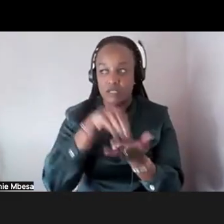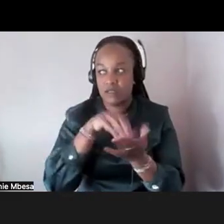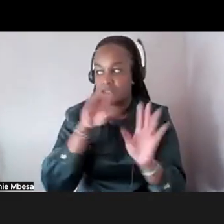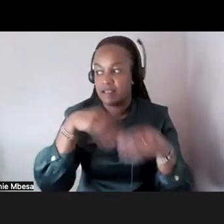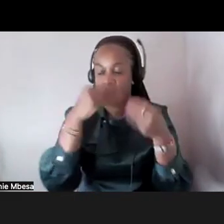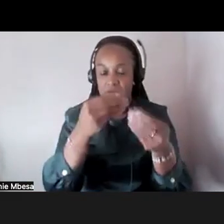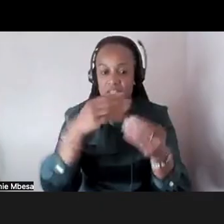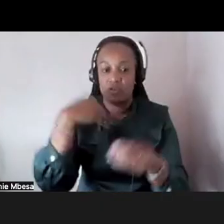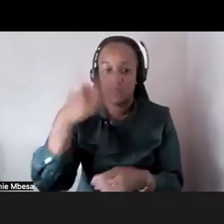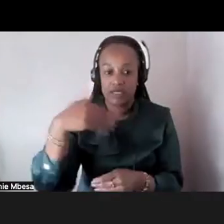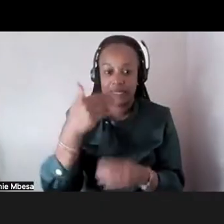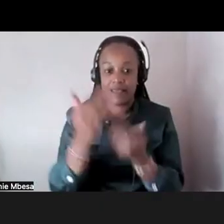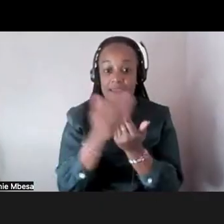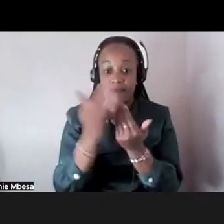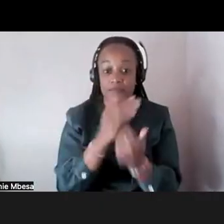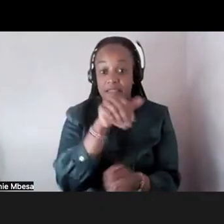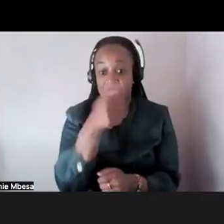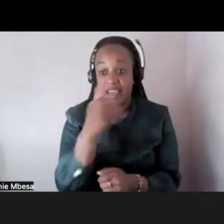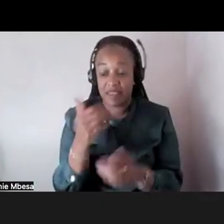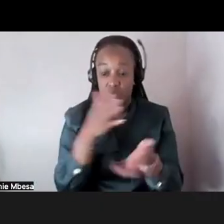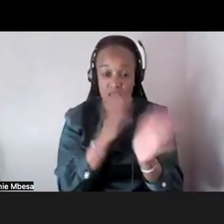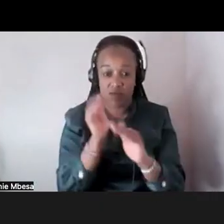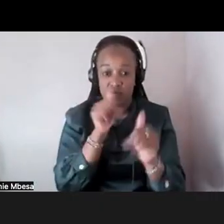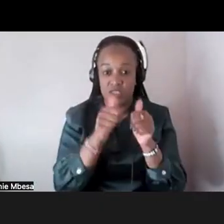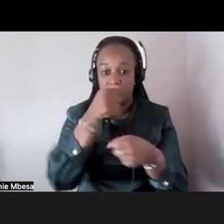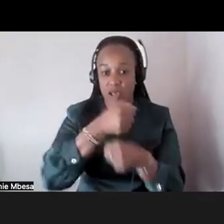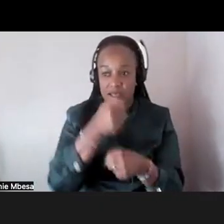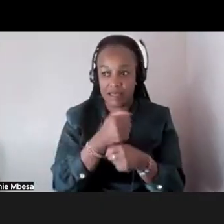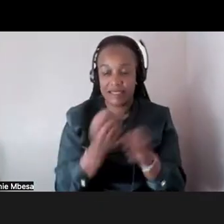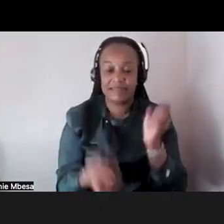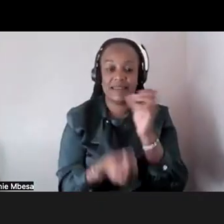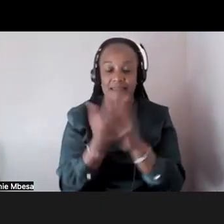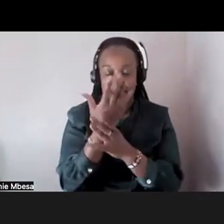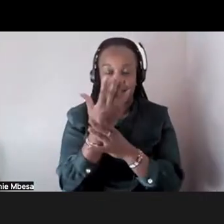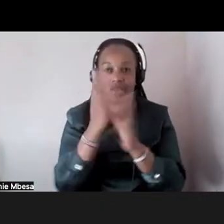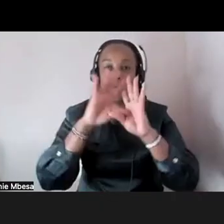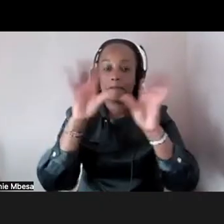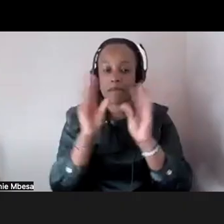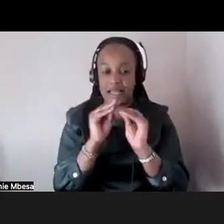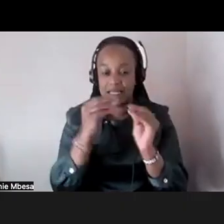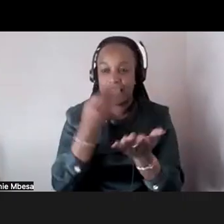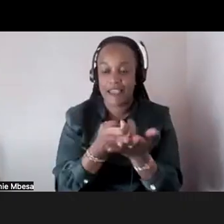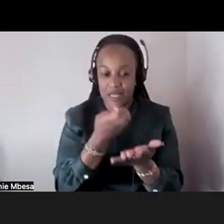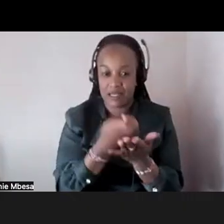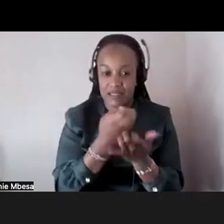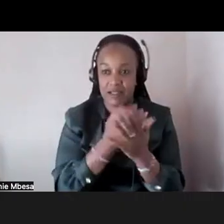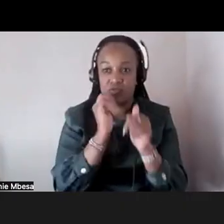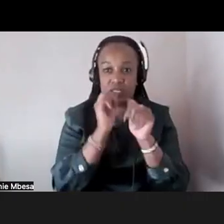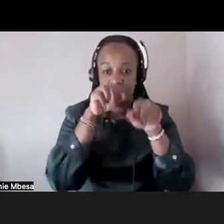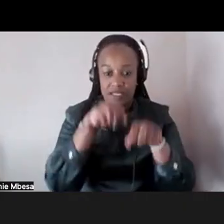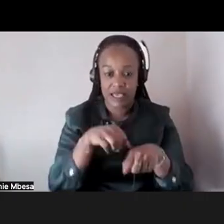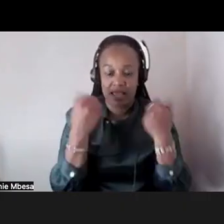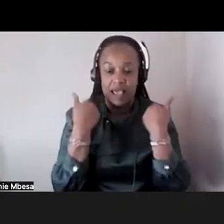that they serve. The other way that we work is in generating and compiling evidence, and this can feed into the evidence-based